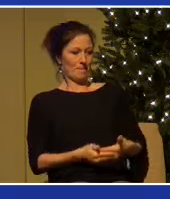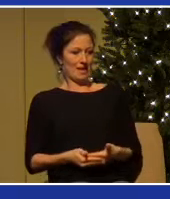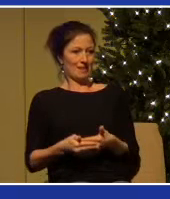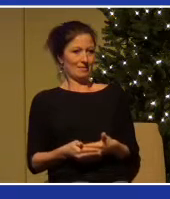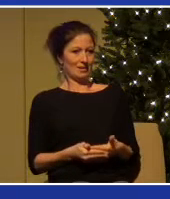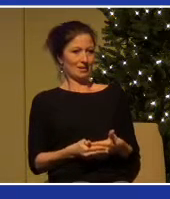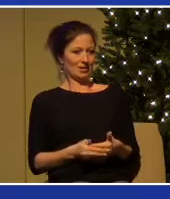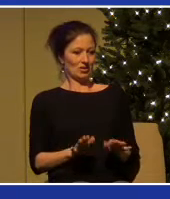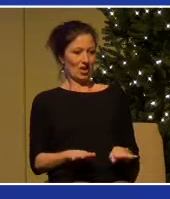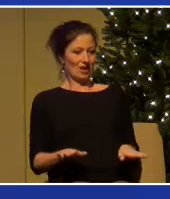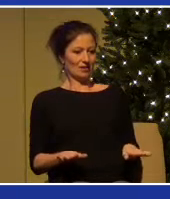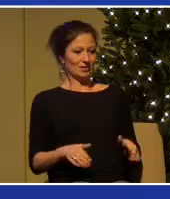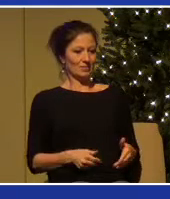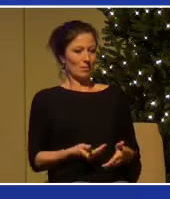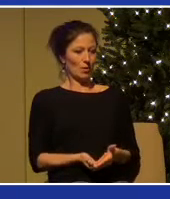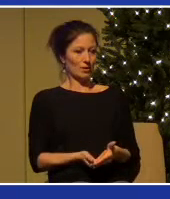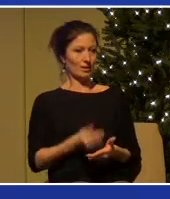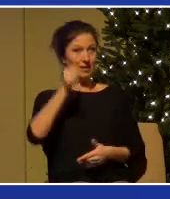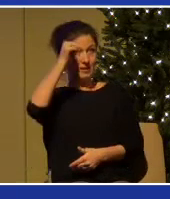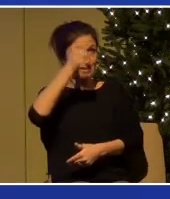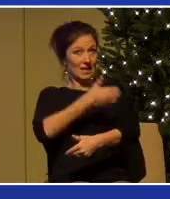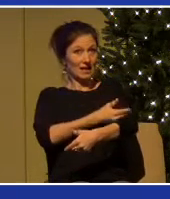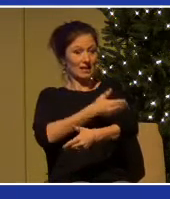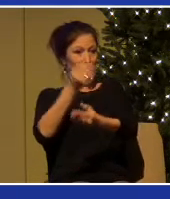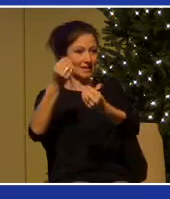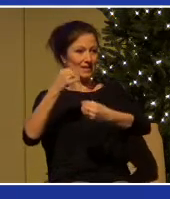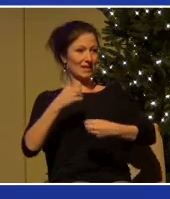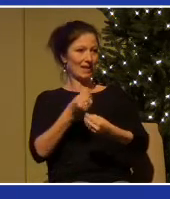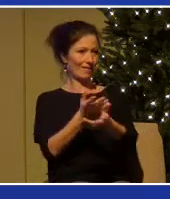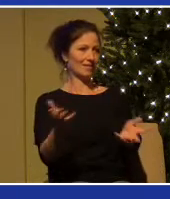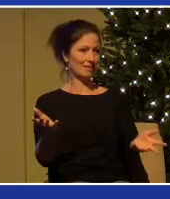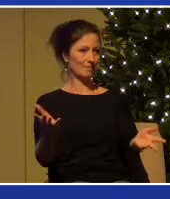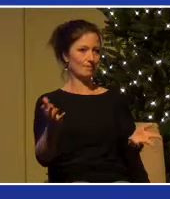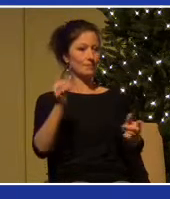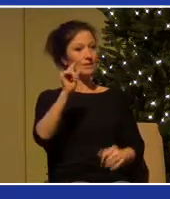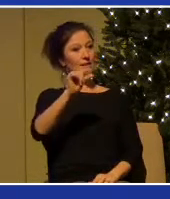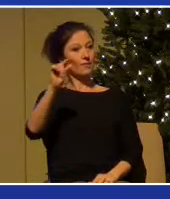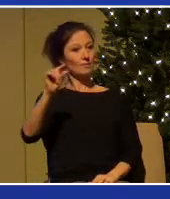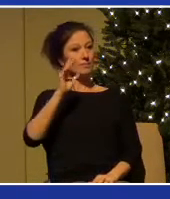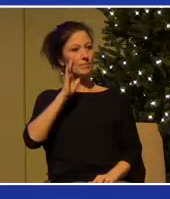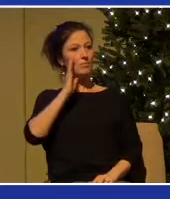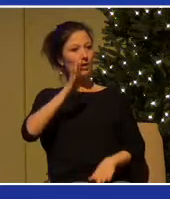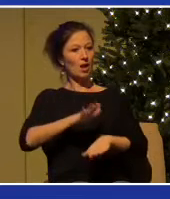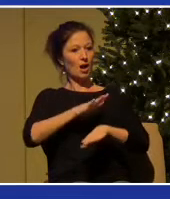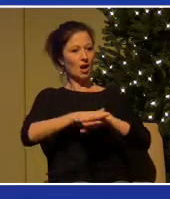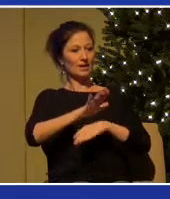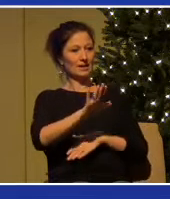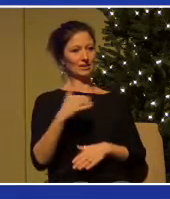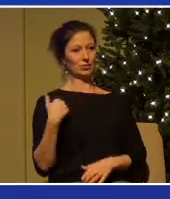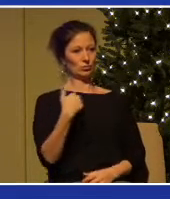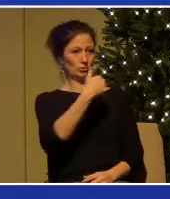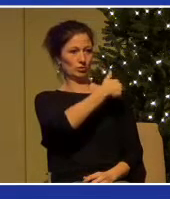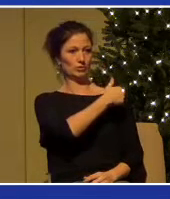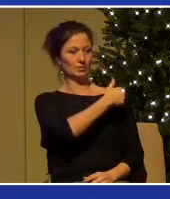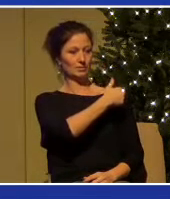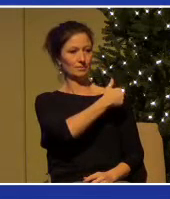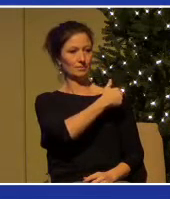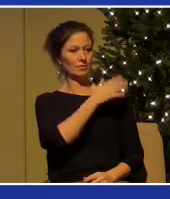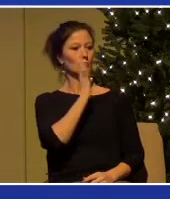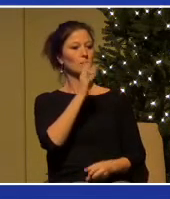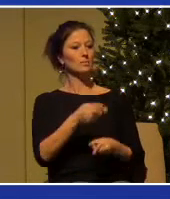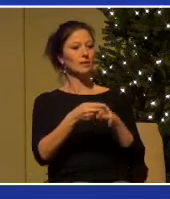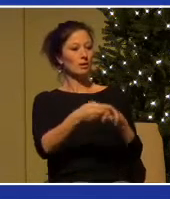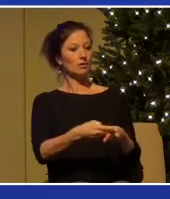is given, and the government will be on his shoulders, and he will be called Wonderful Counselor, Mighty